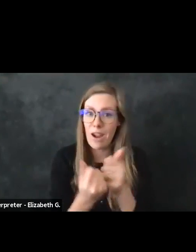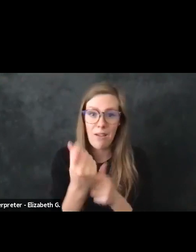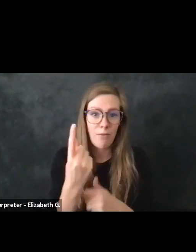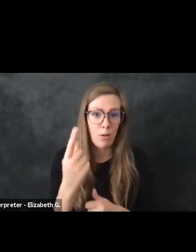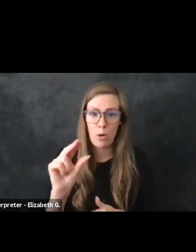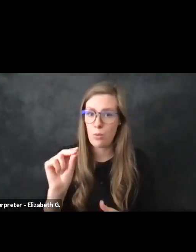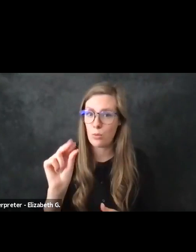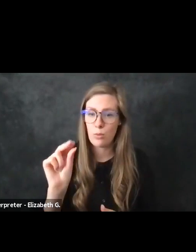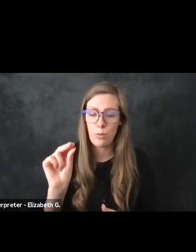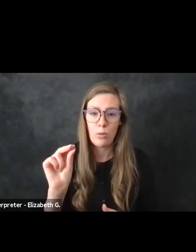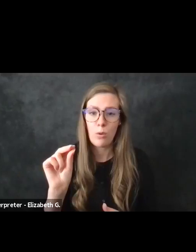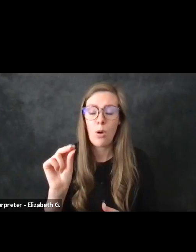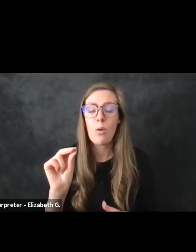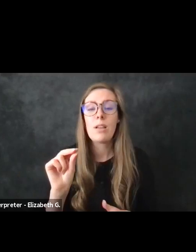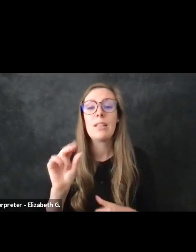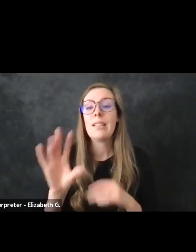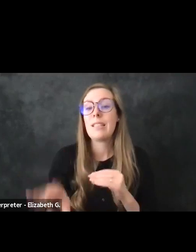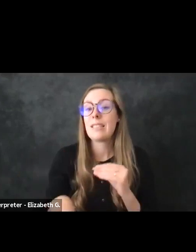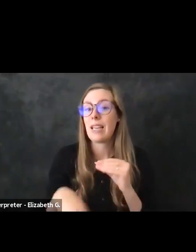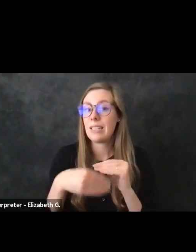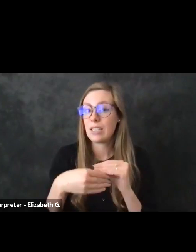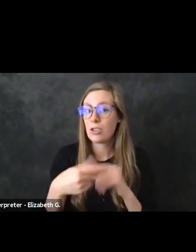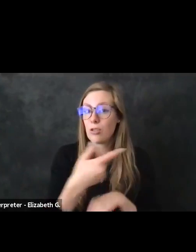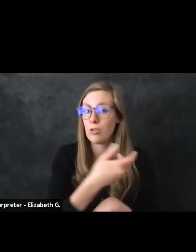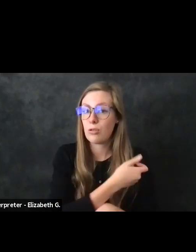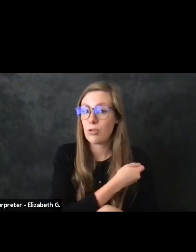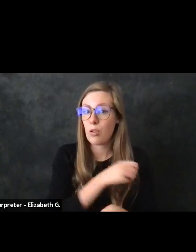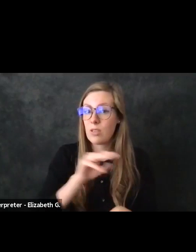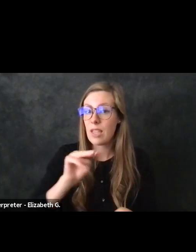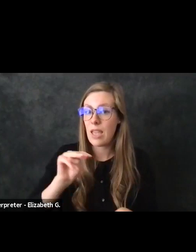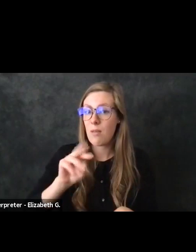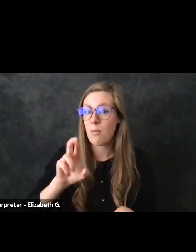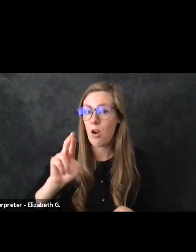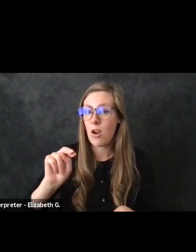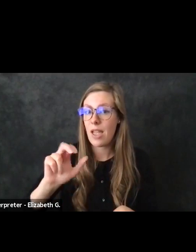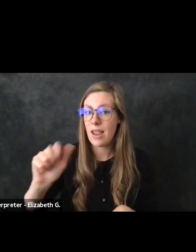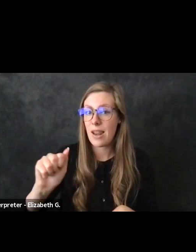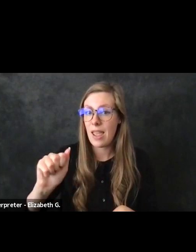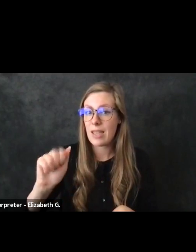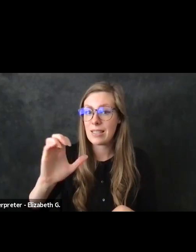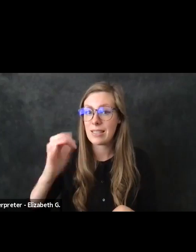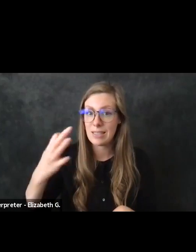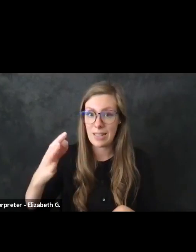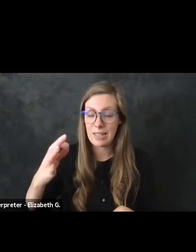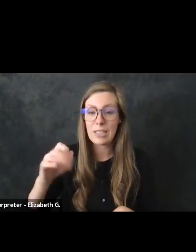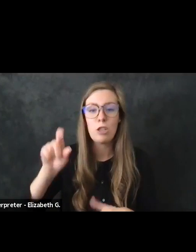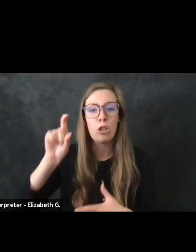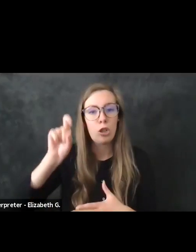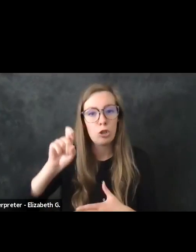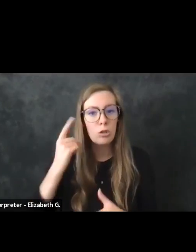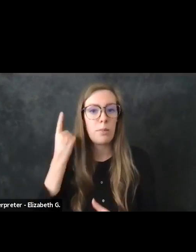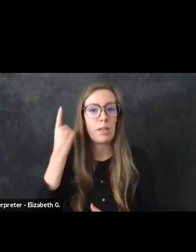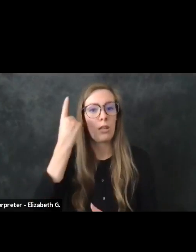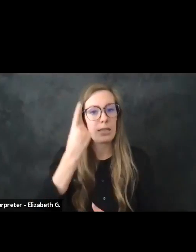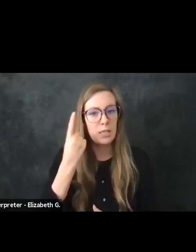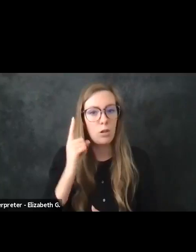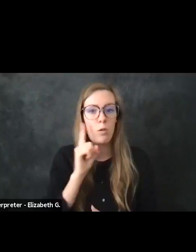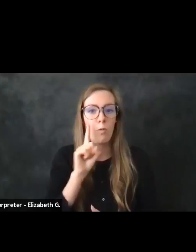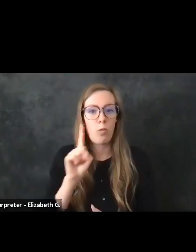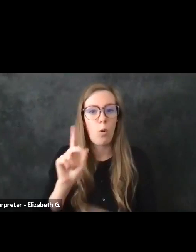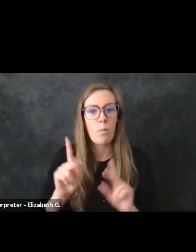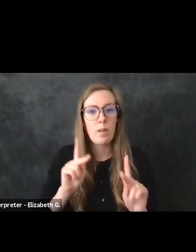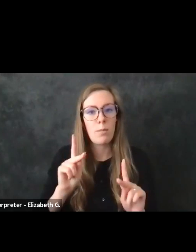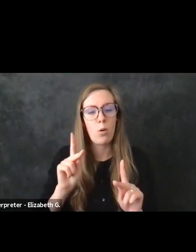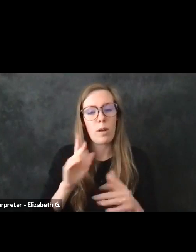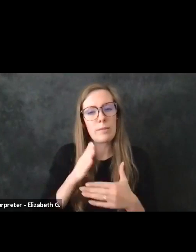point. This additional dose of an mRNA COVID-19 vaccine should be considered only for people with moderate